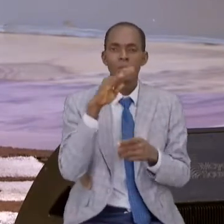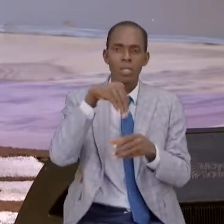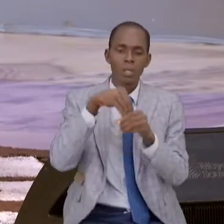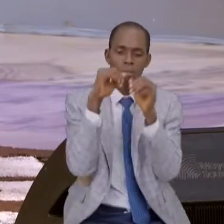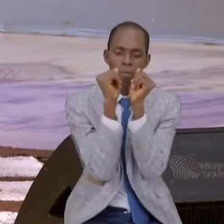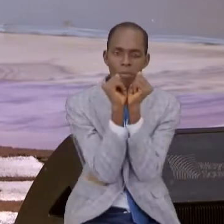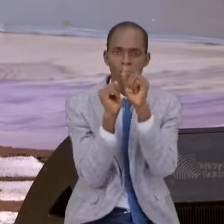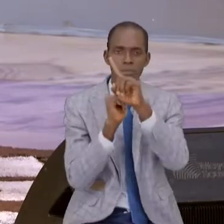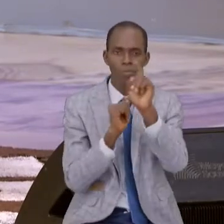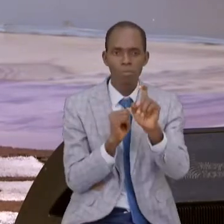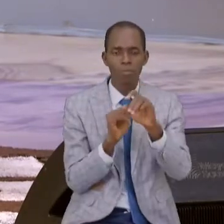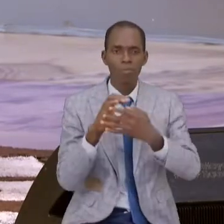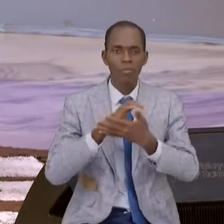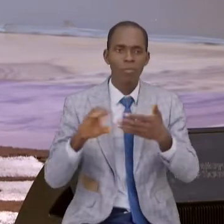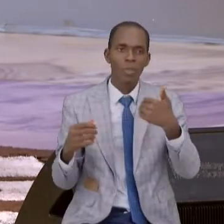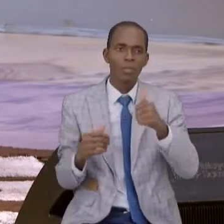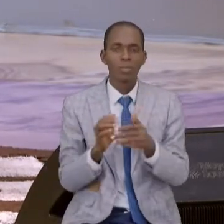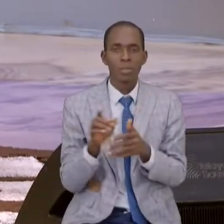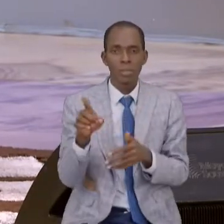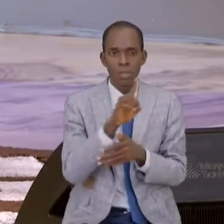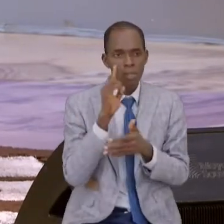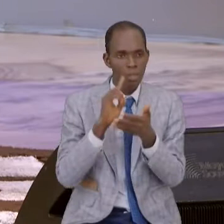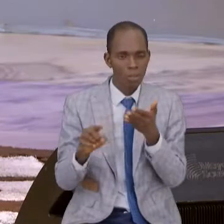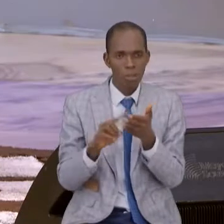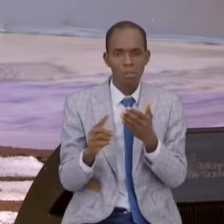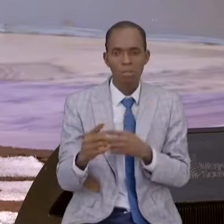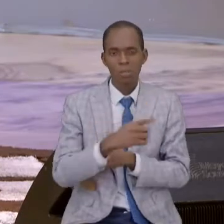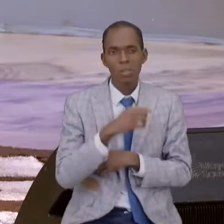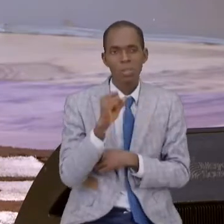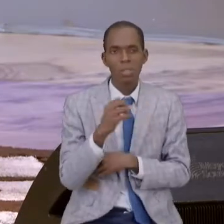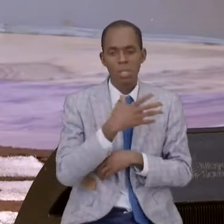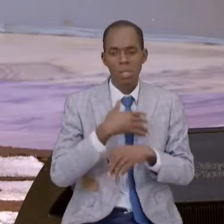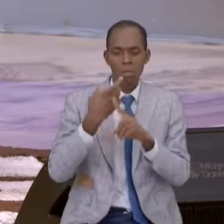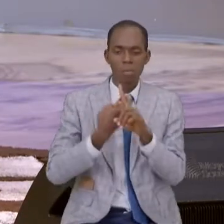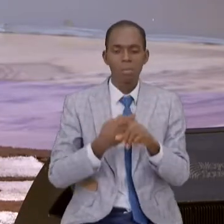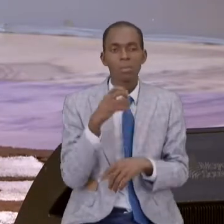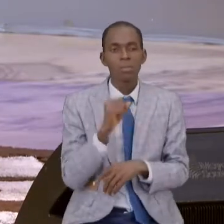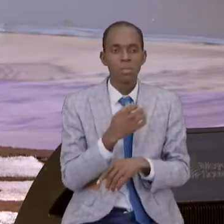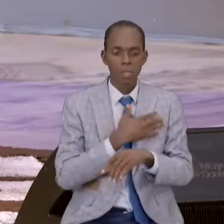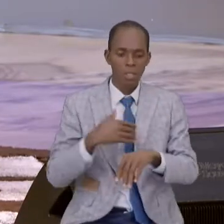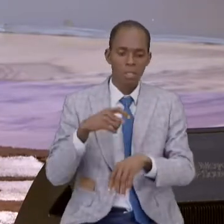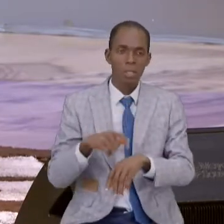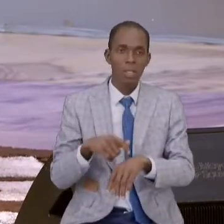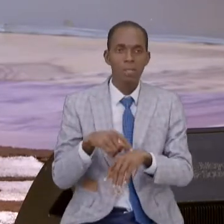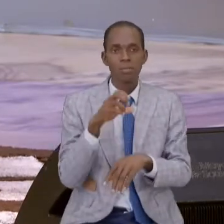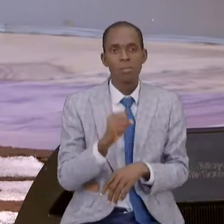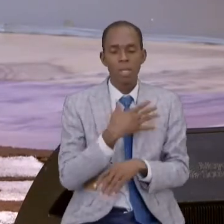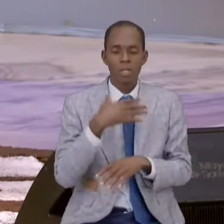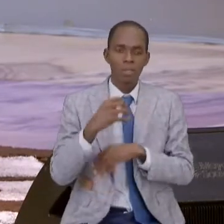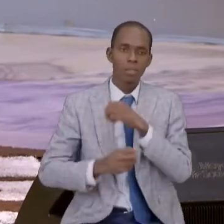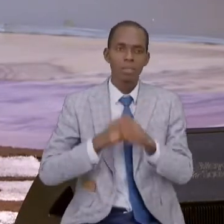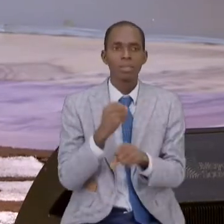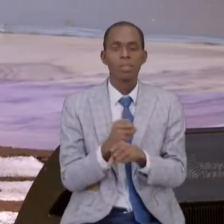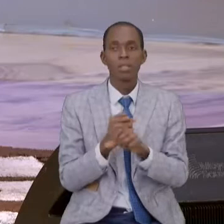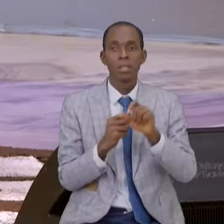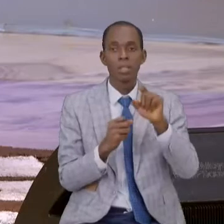bondage? Verse 10, ye observe days and months and times and years. Then